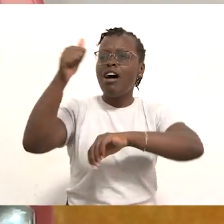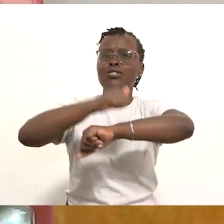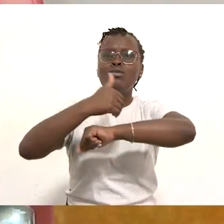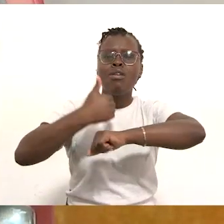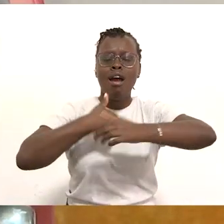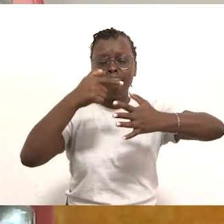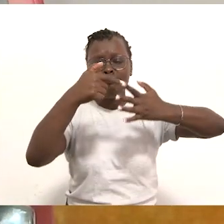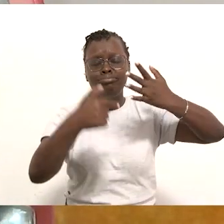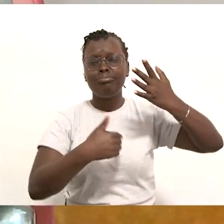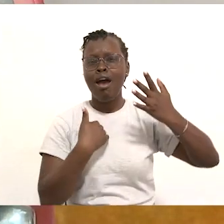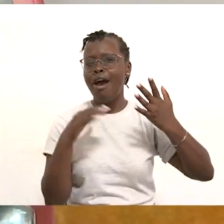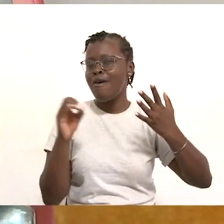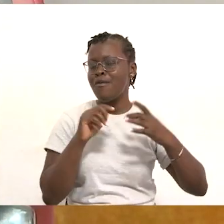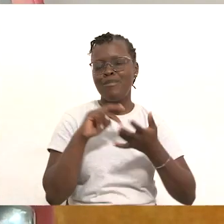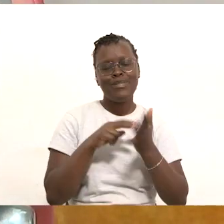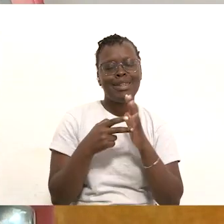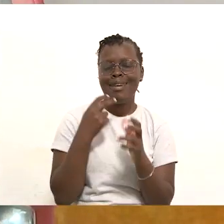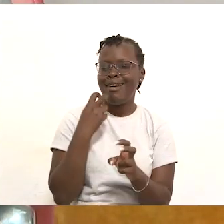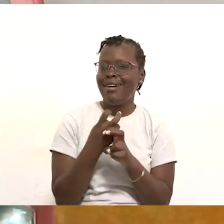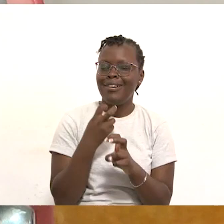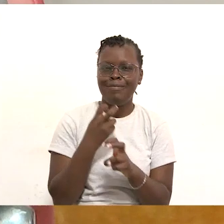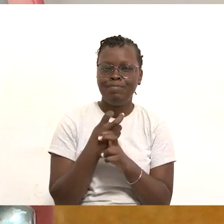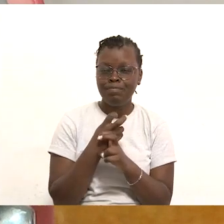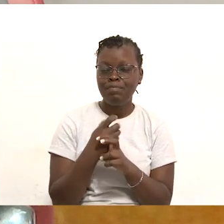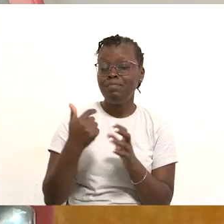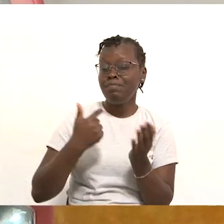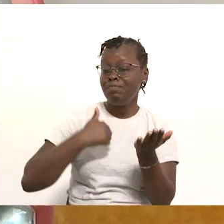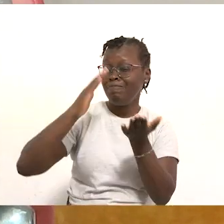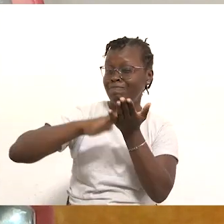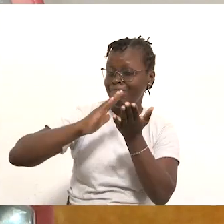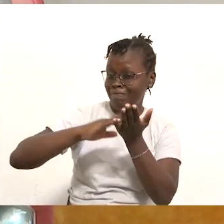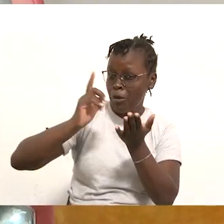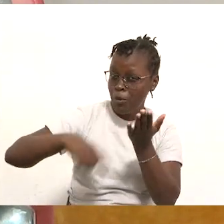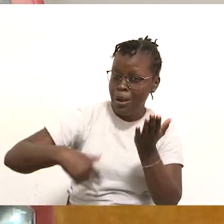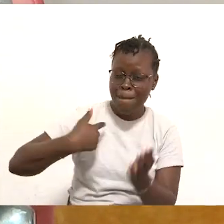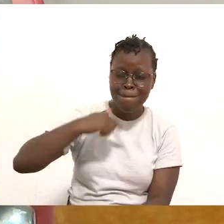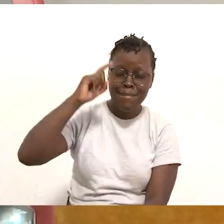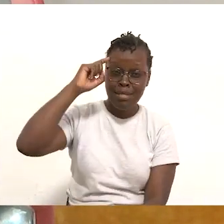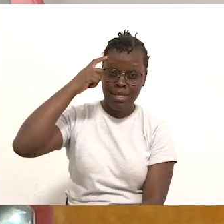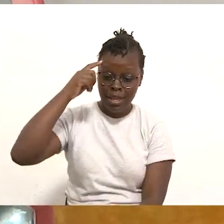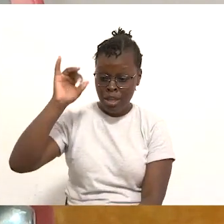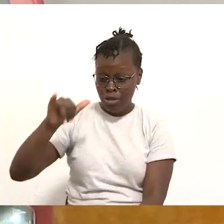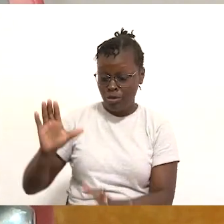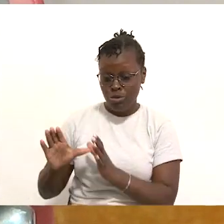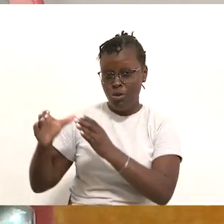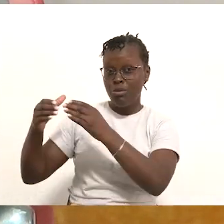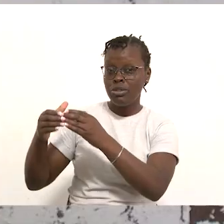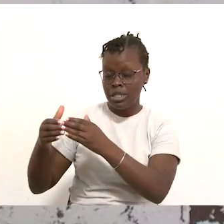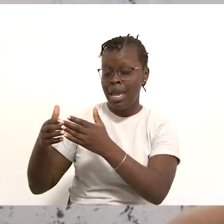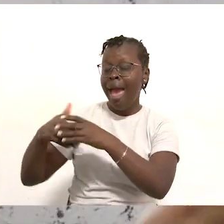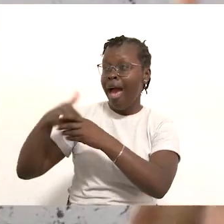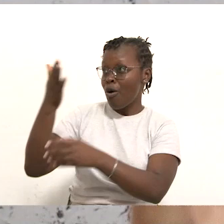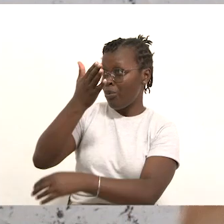remote counties, for example? So I will suggest, or I will think, in those communities out